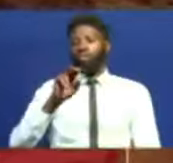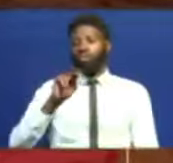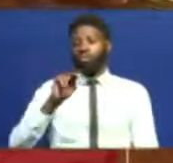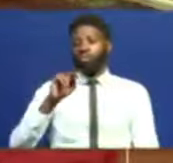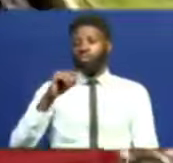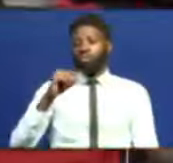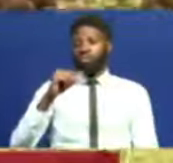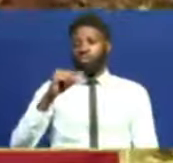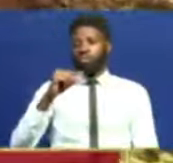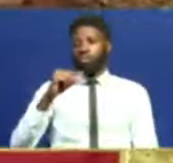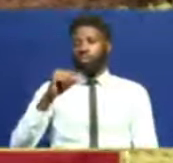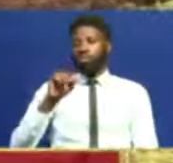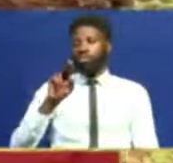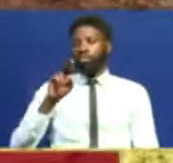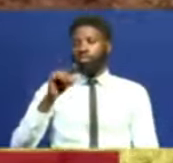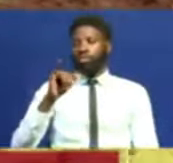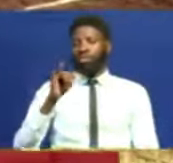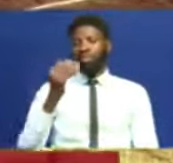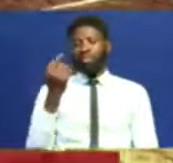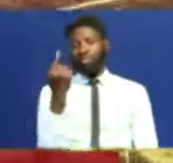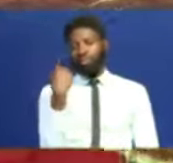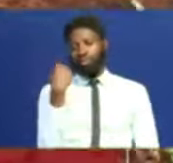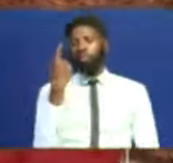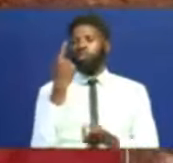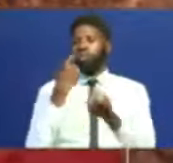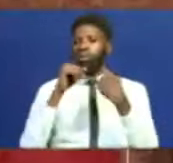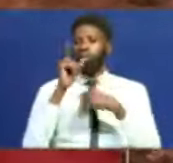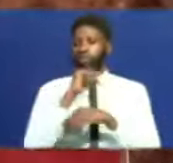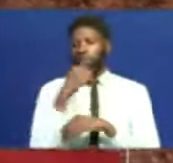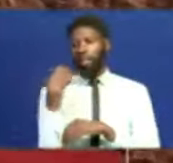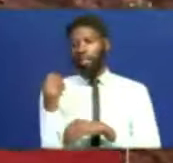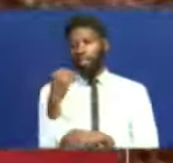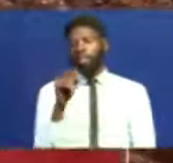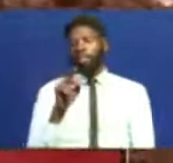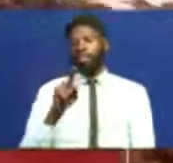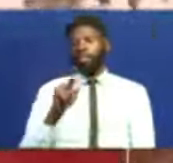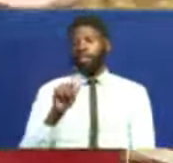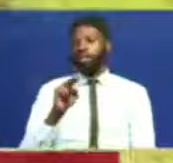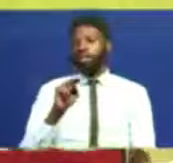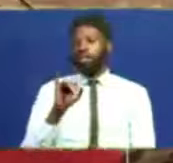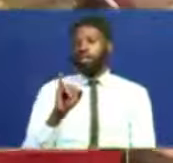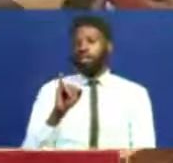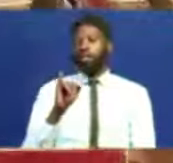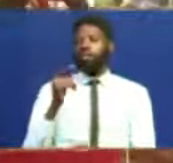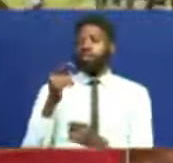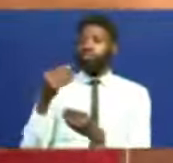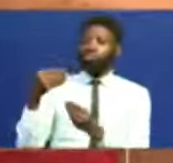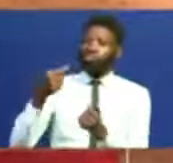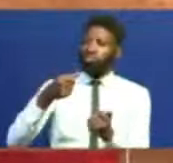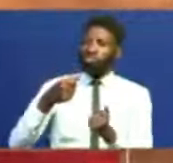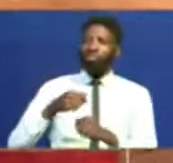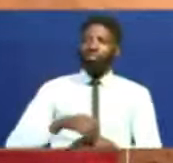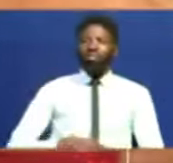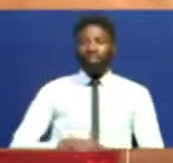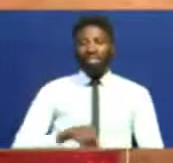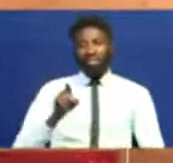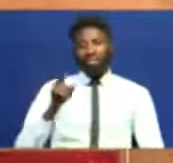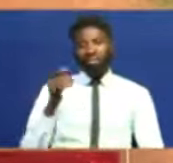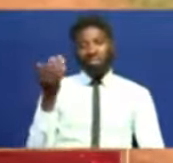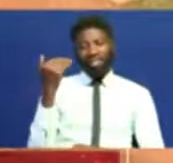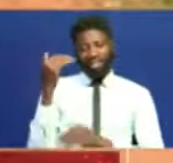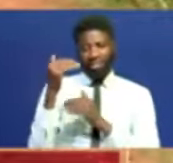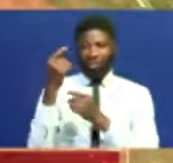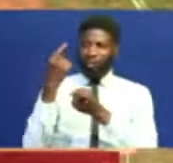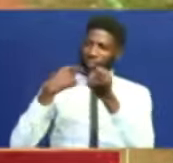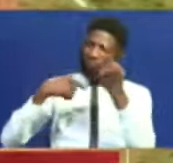first heat yesterday but lost today's two heats to Kandie in a closely fought showdown. Ngugi was well on course for overall victory